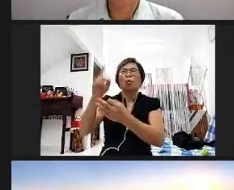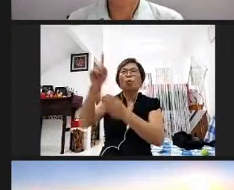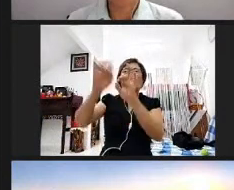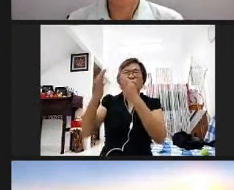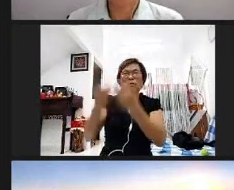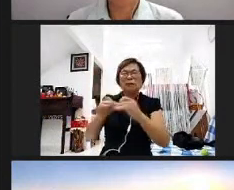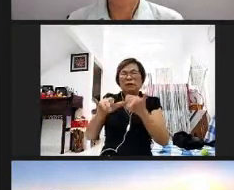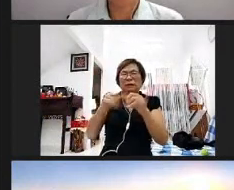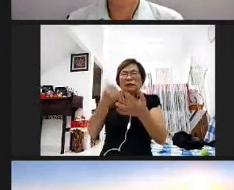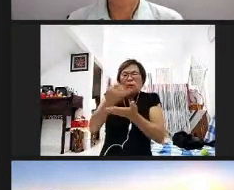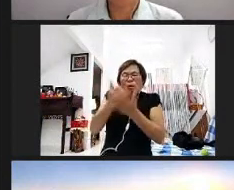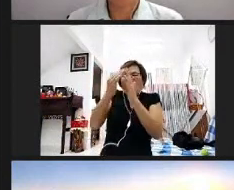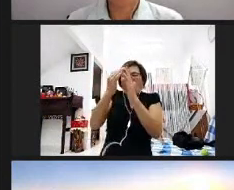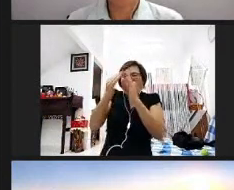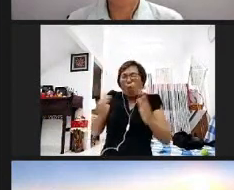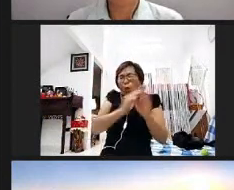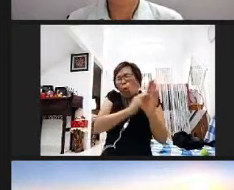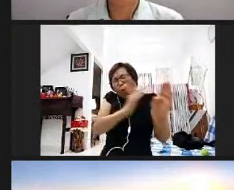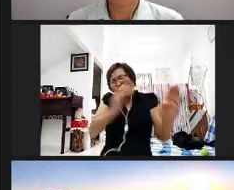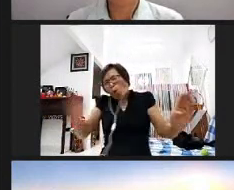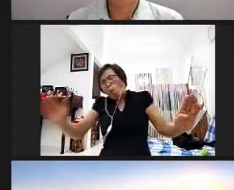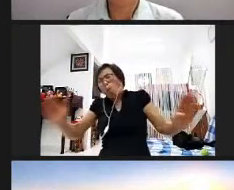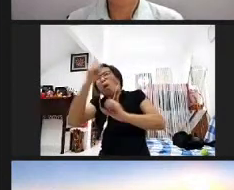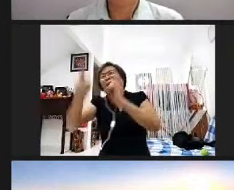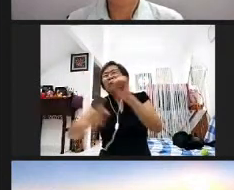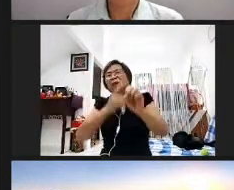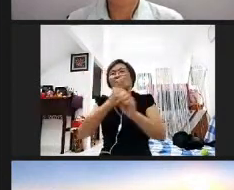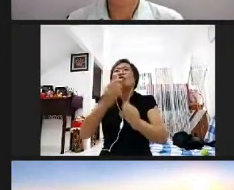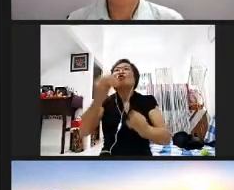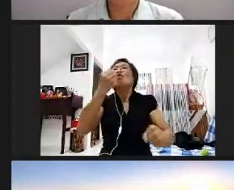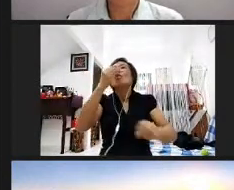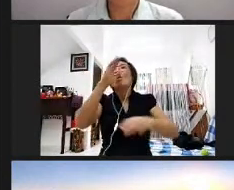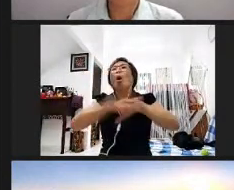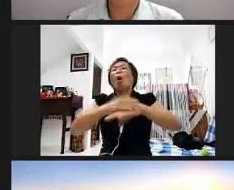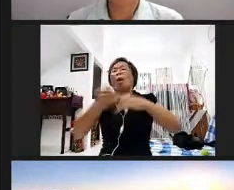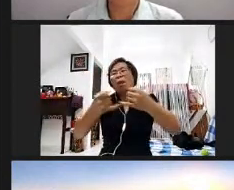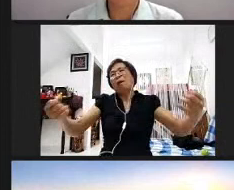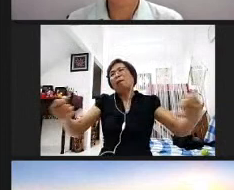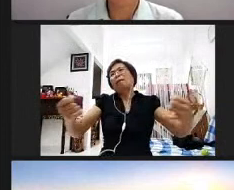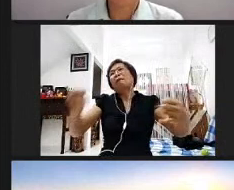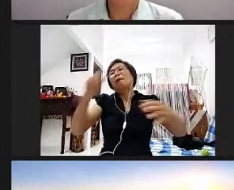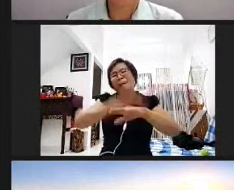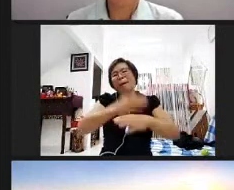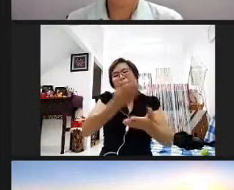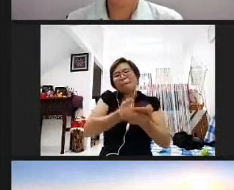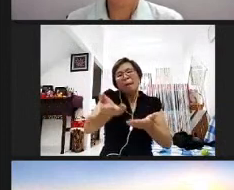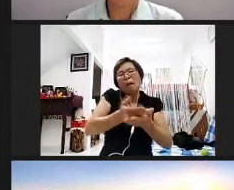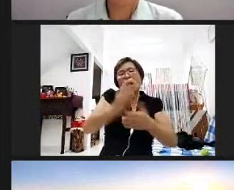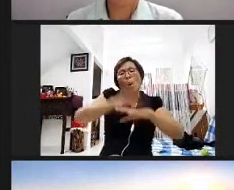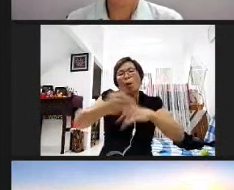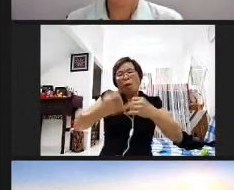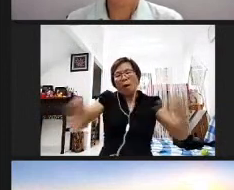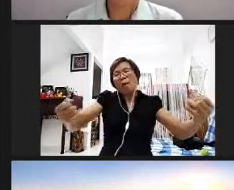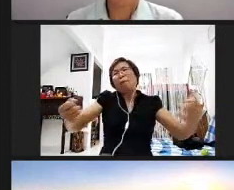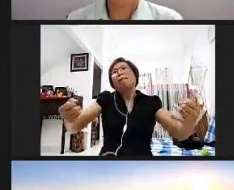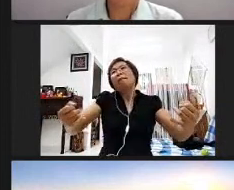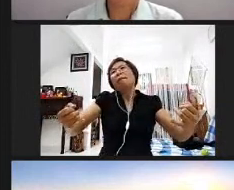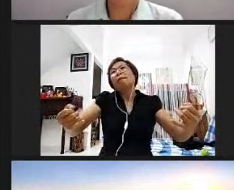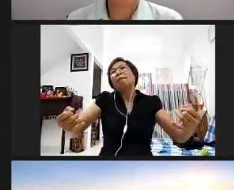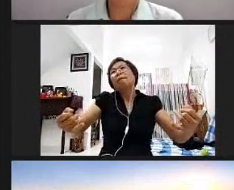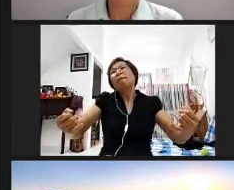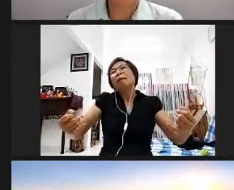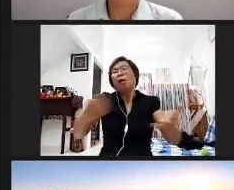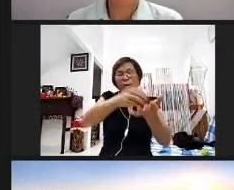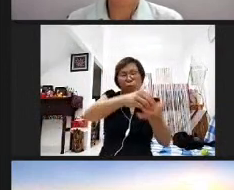year, just getting food through online. And in fact, some of these rich